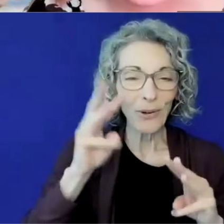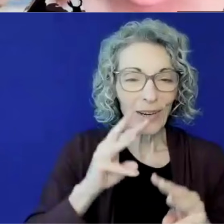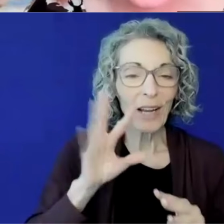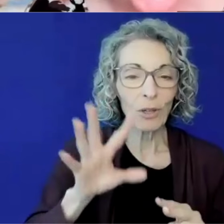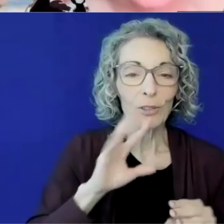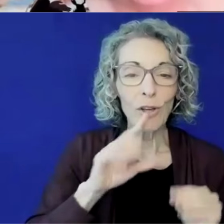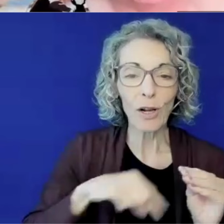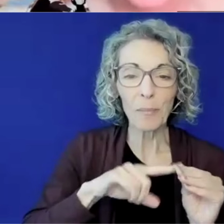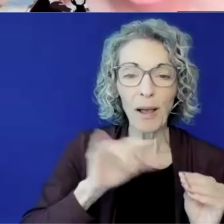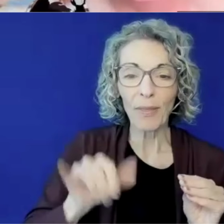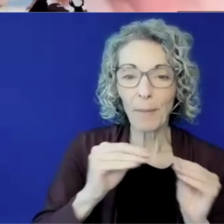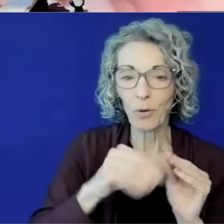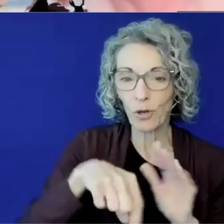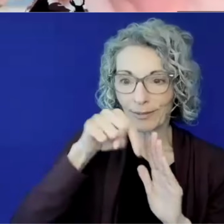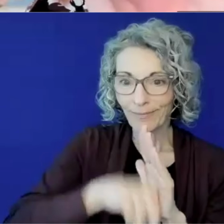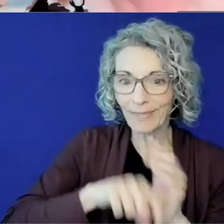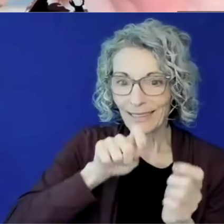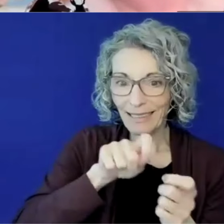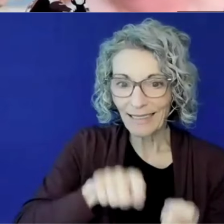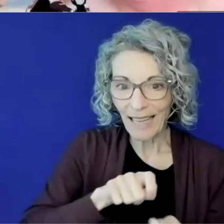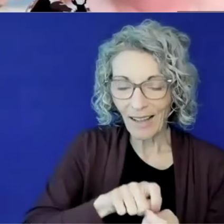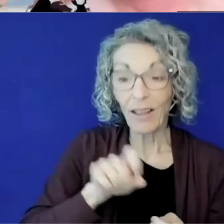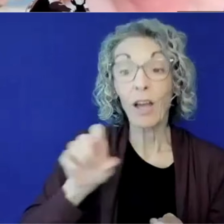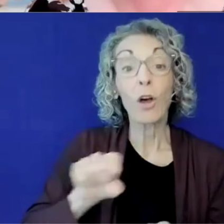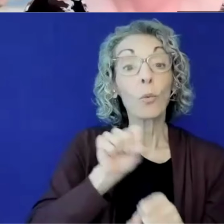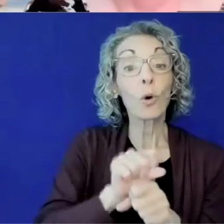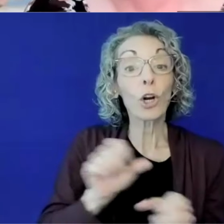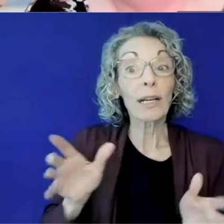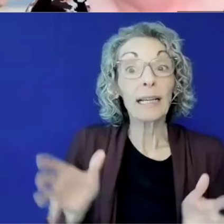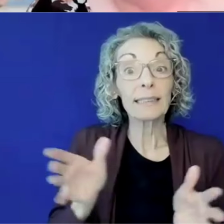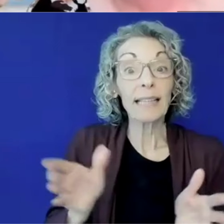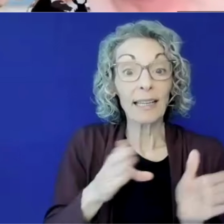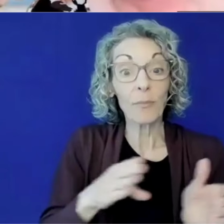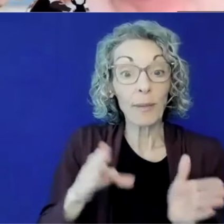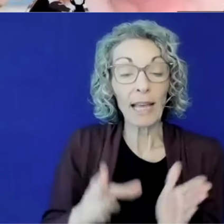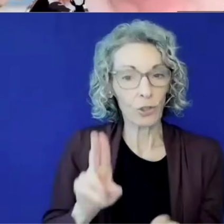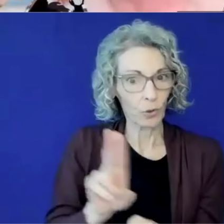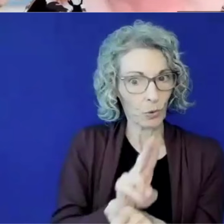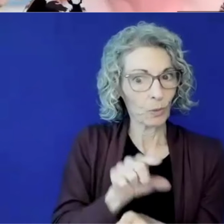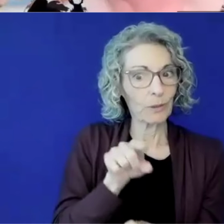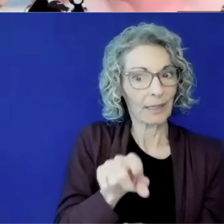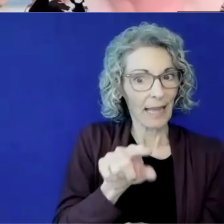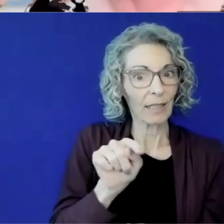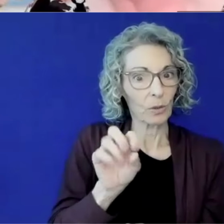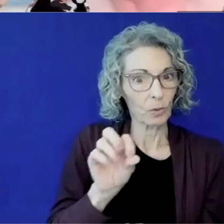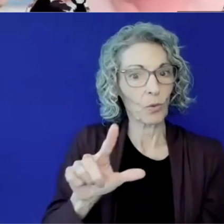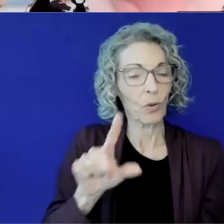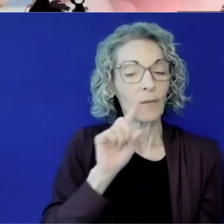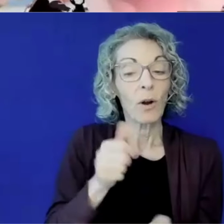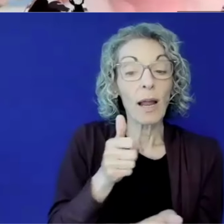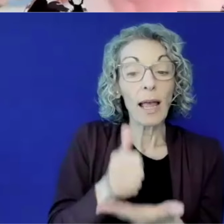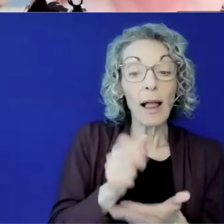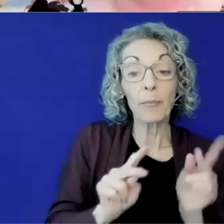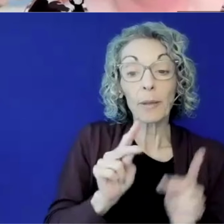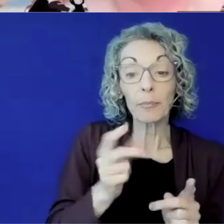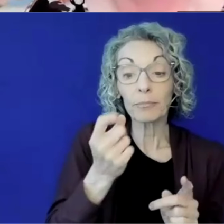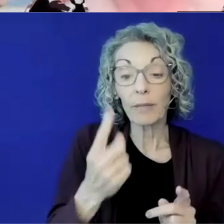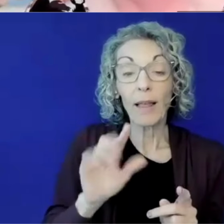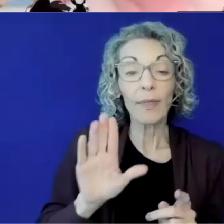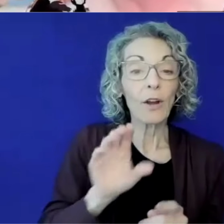And this is a tool that work incentive planners use to help people understand what their SSI payment amount